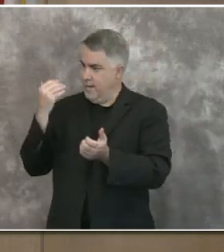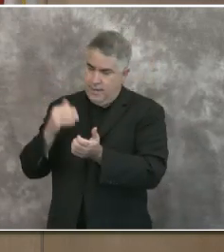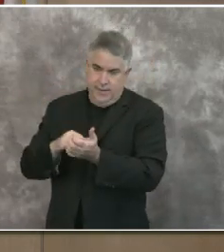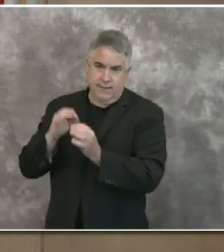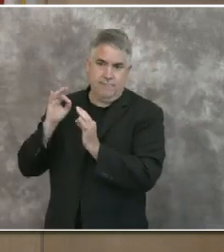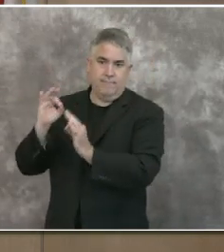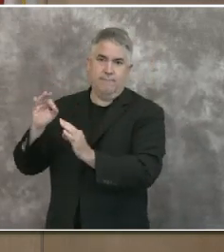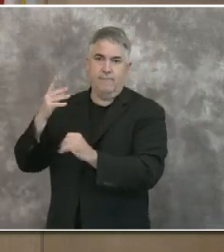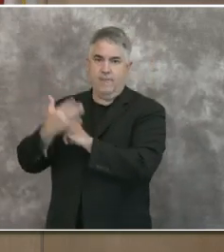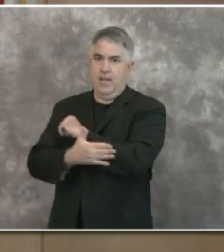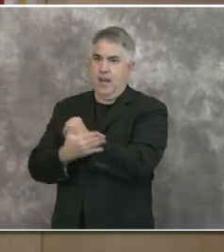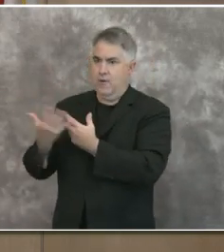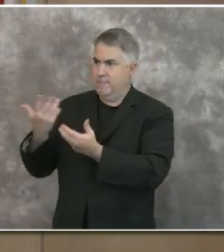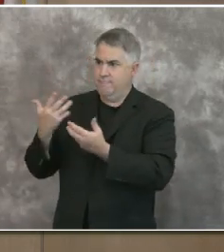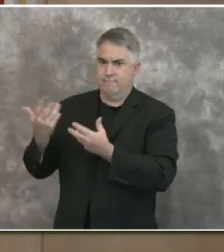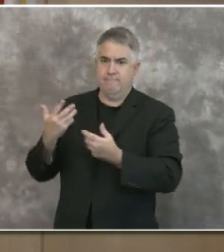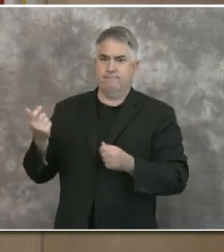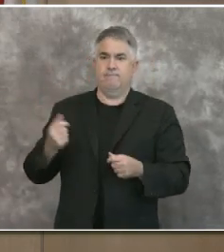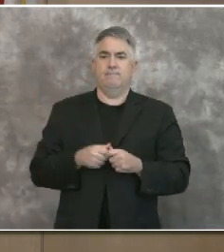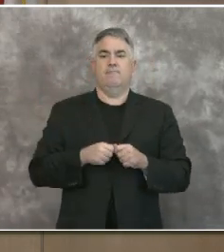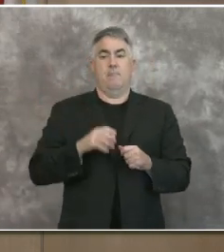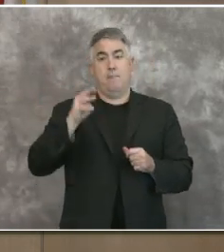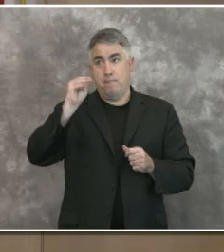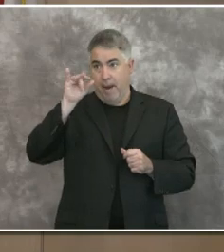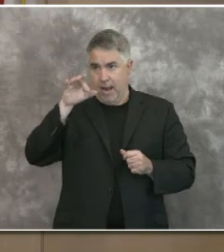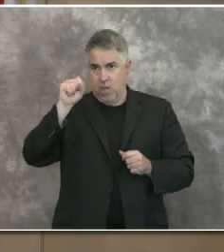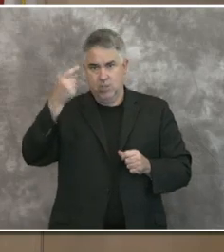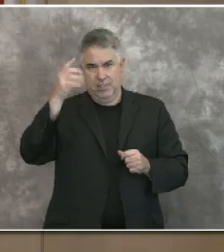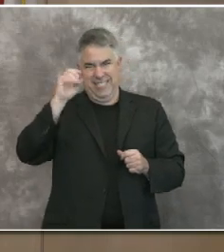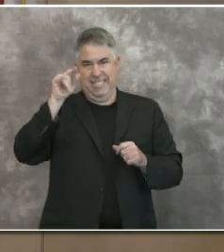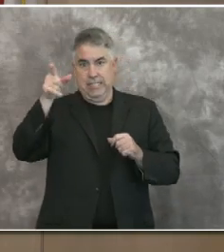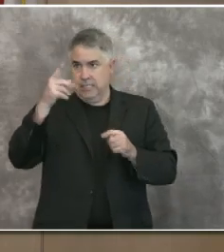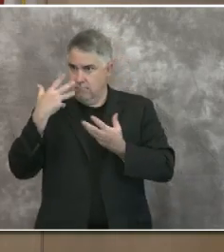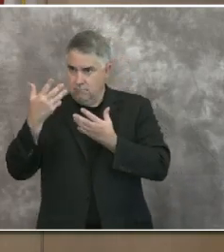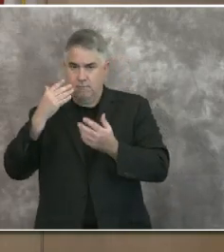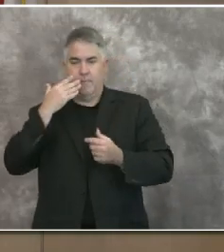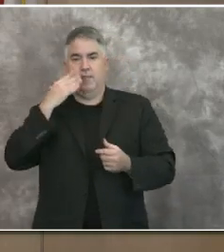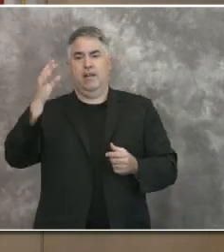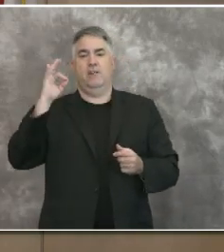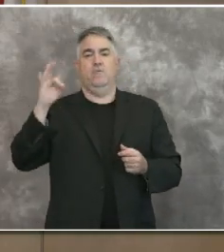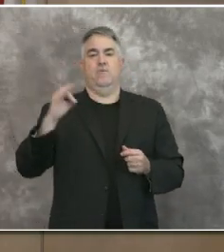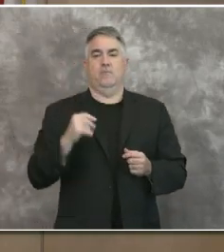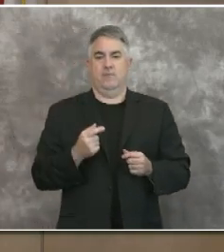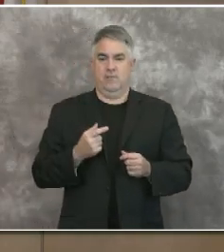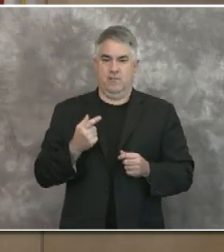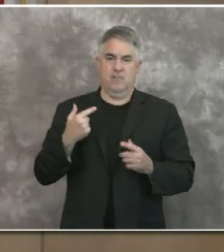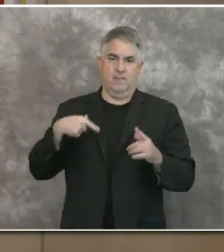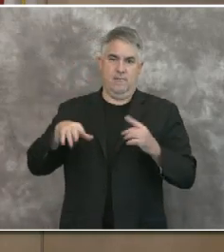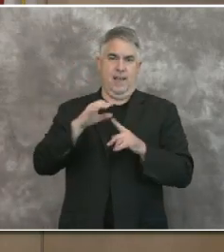and the Department of Environmental Health for working with the California Restaurant Association to make our community